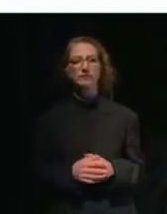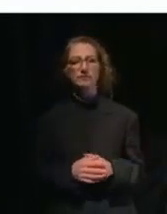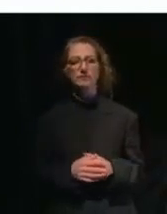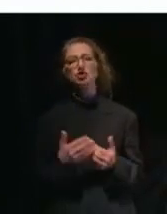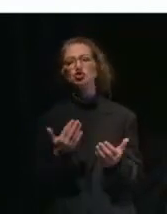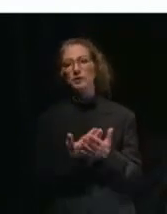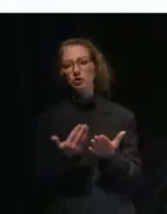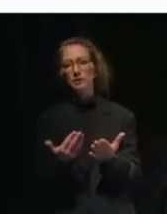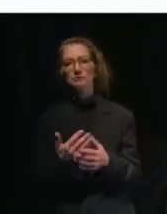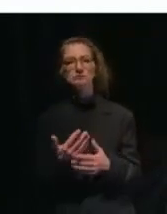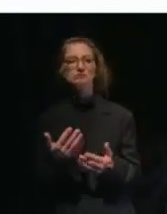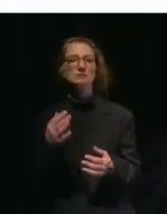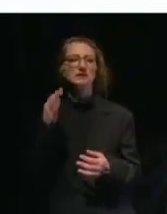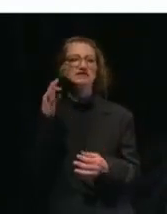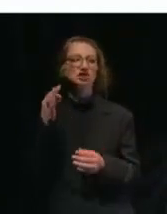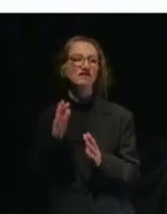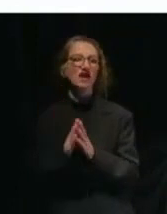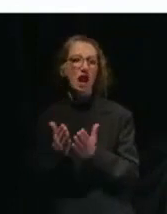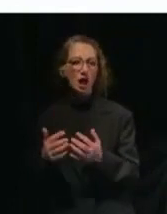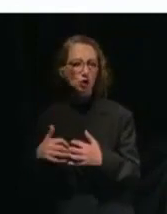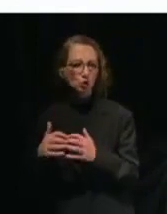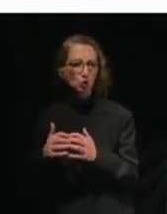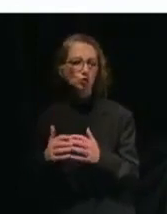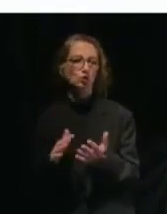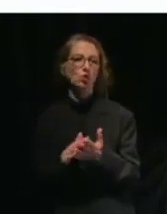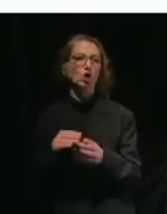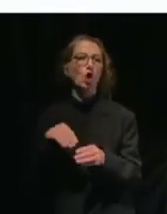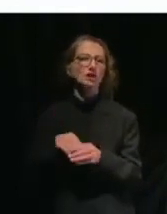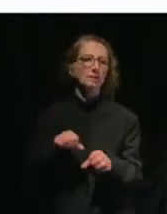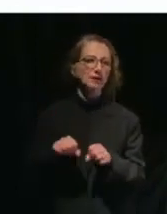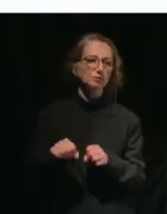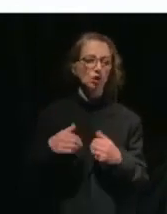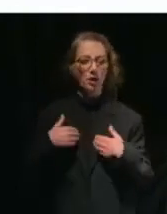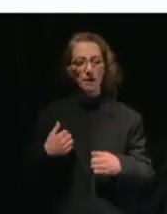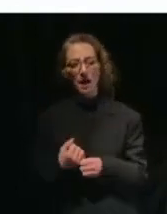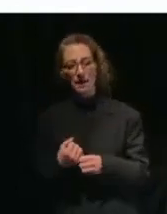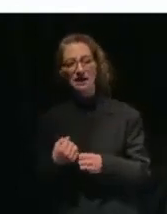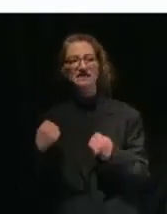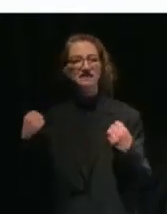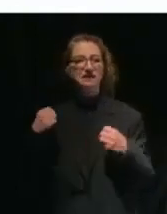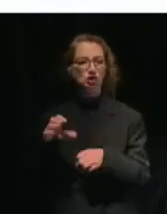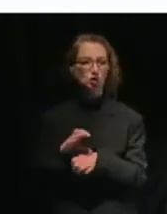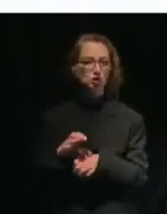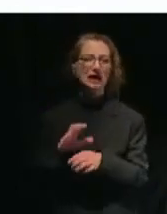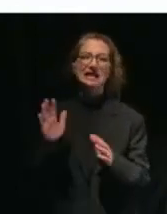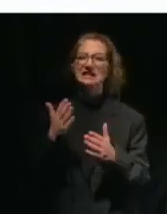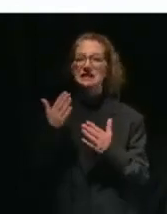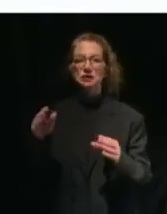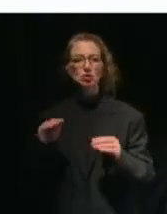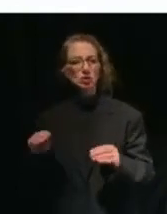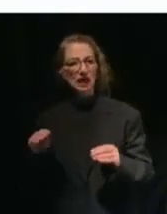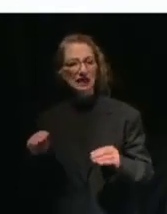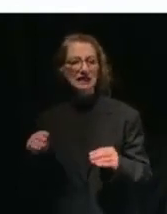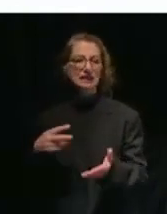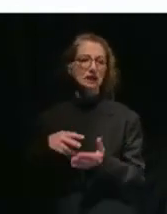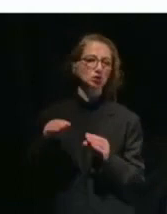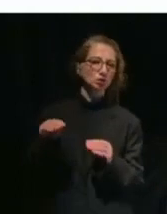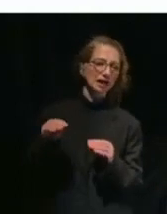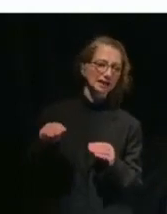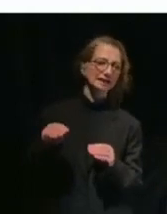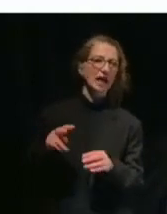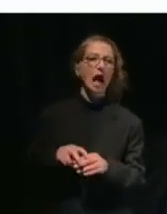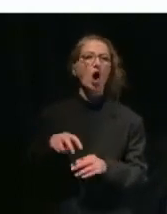alongside the freelance independent work, they would find part-time employment, such as the founding